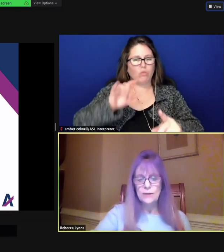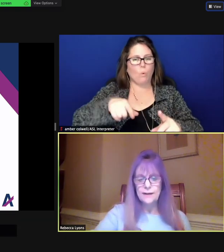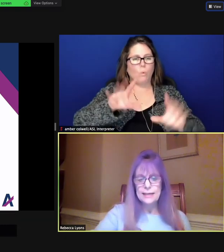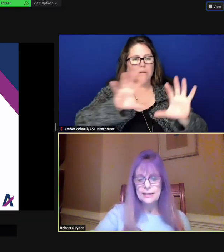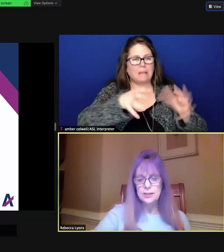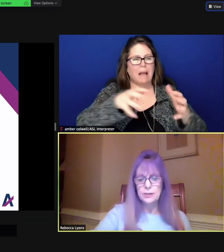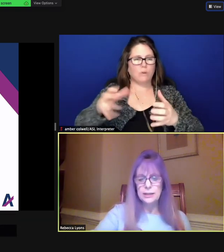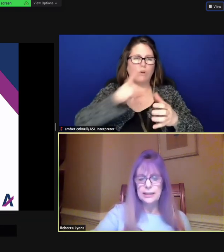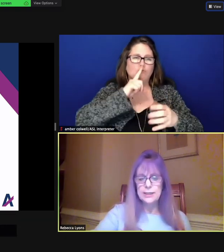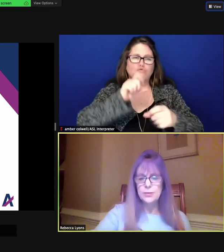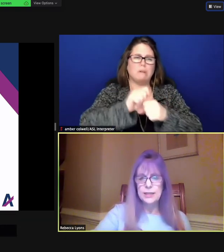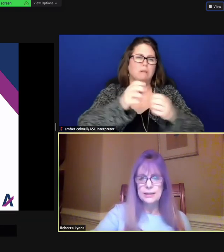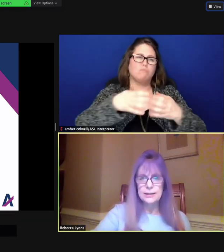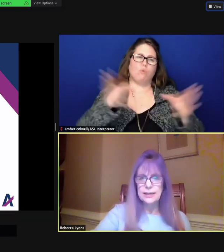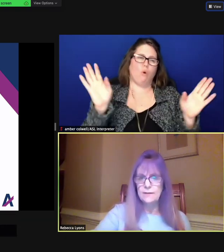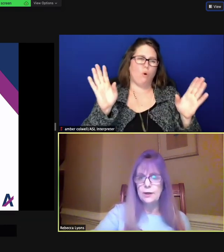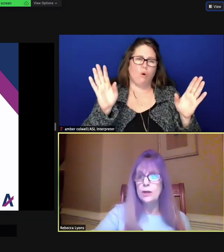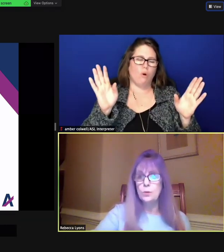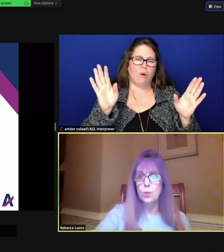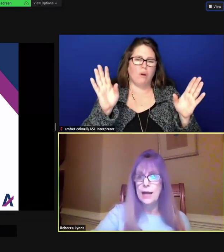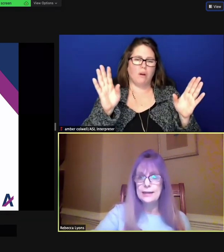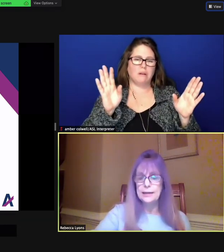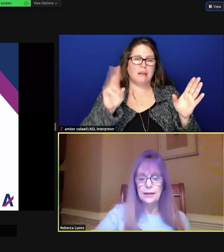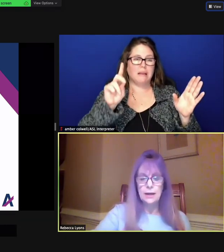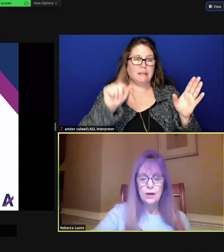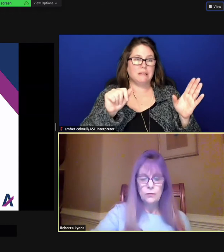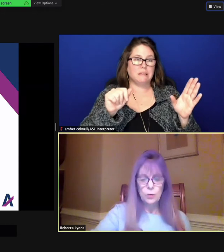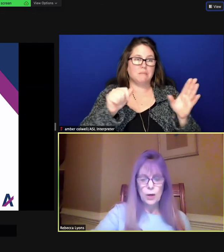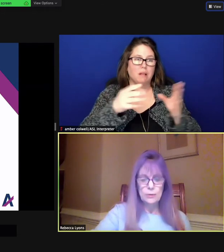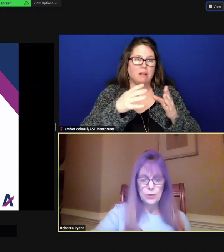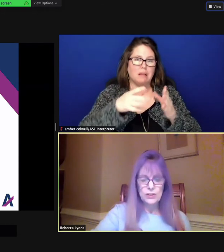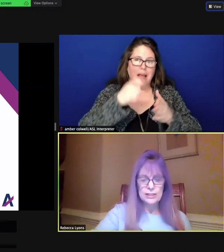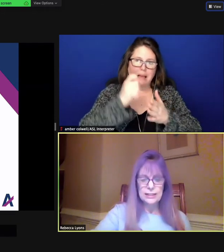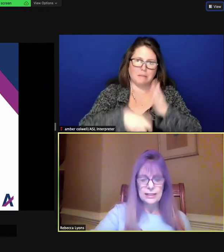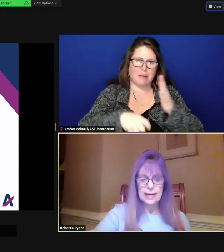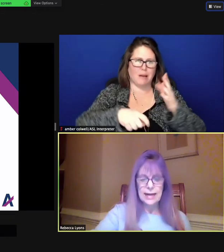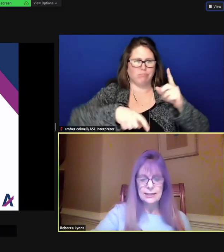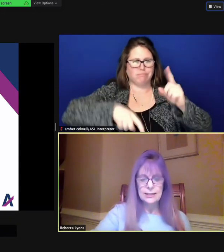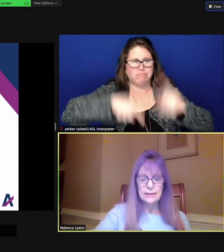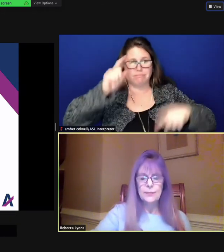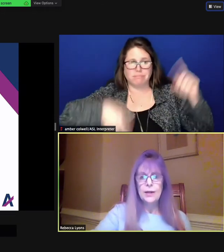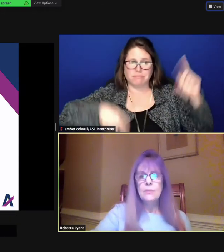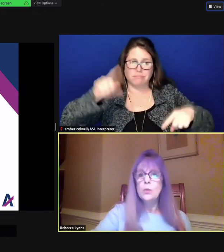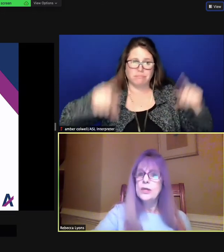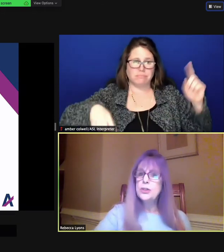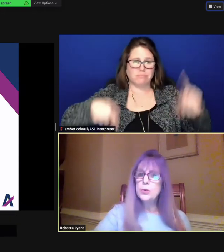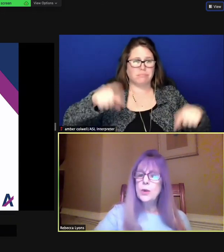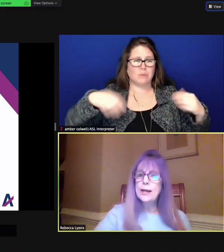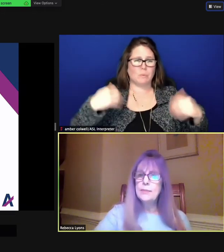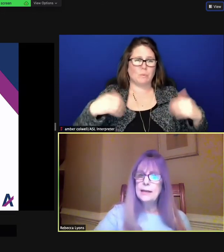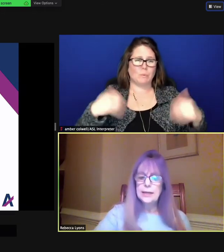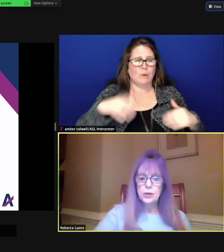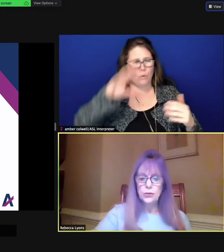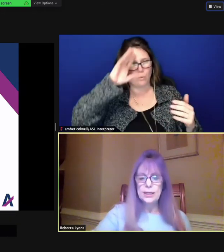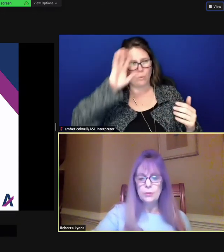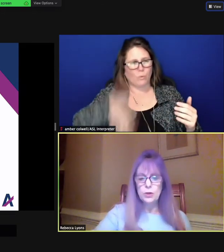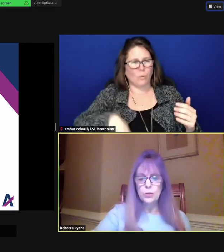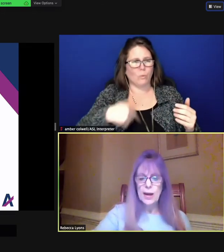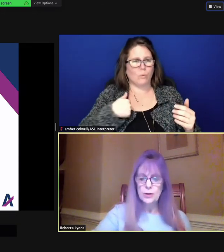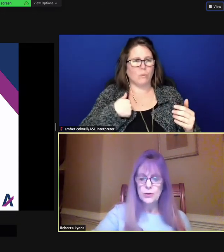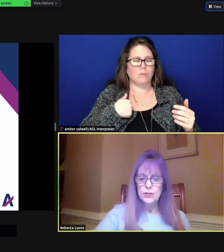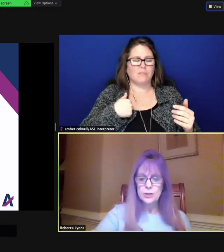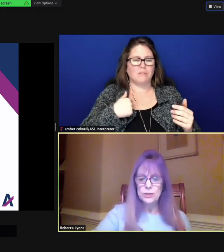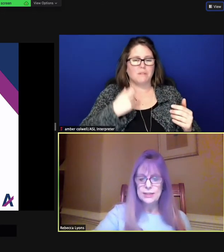know qualified disability expenses can vary widely from one person to the next. But we do recommend that you keep